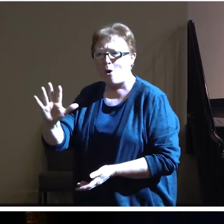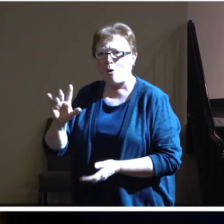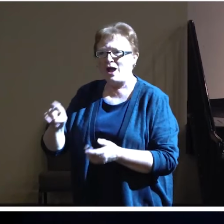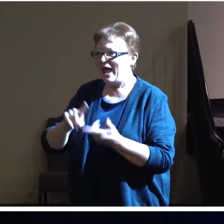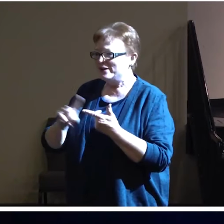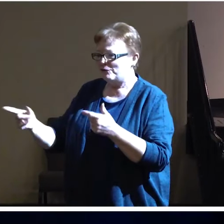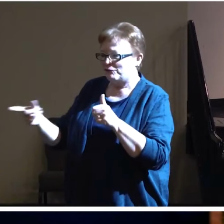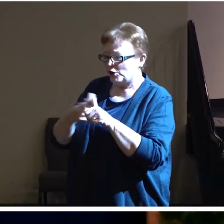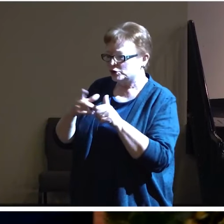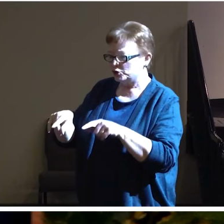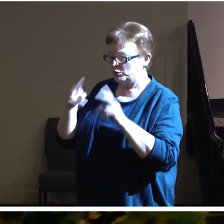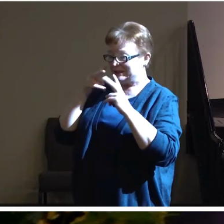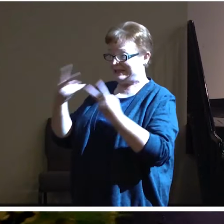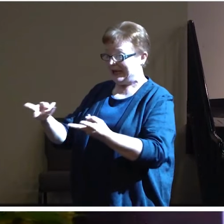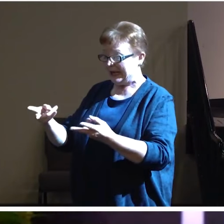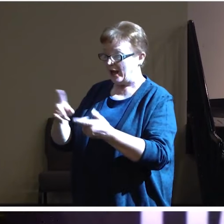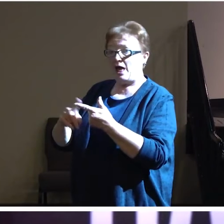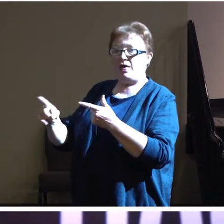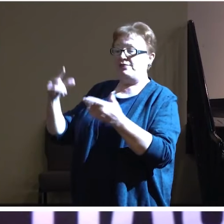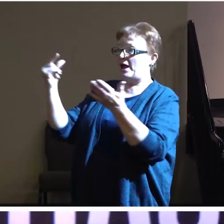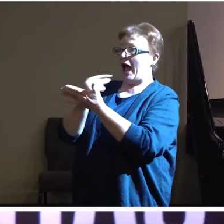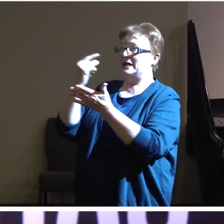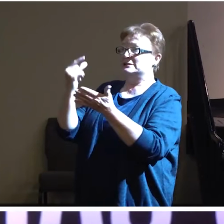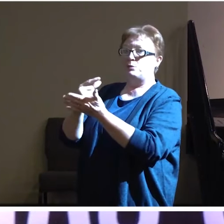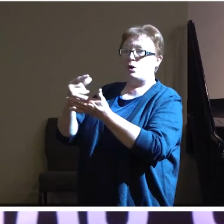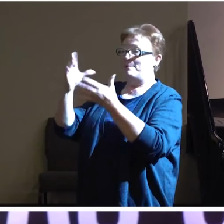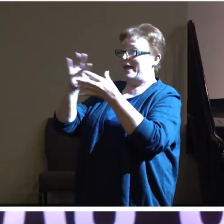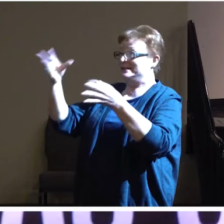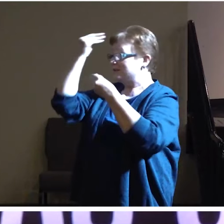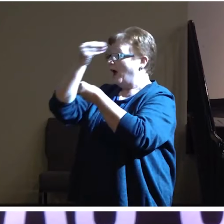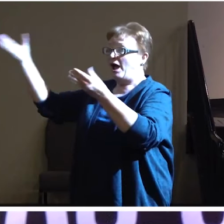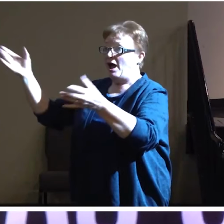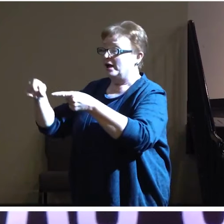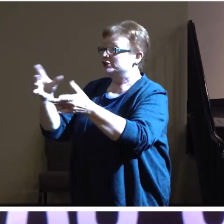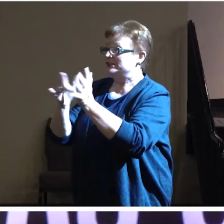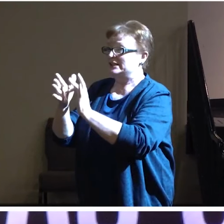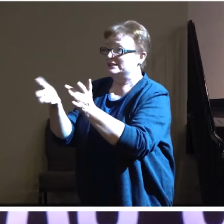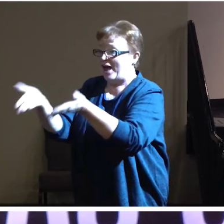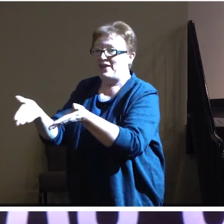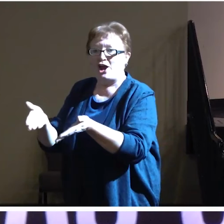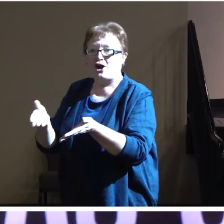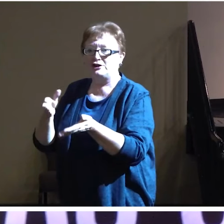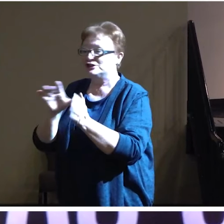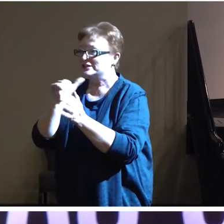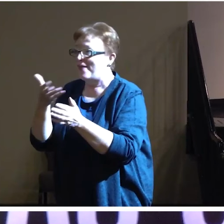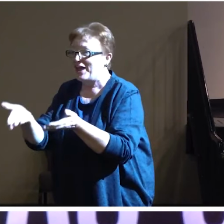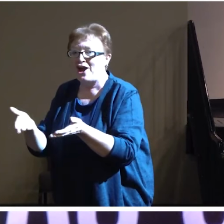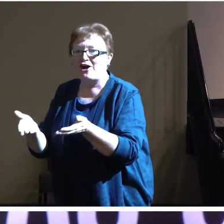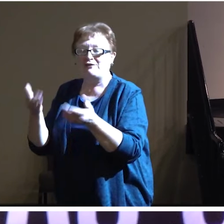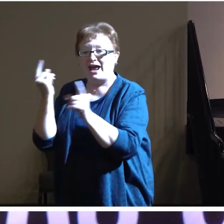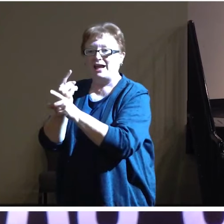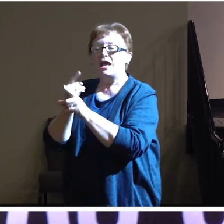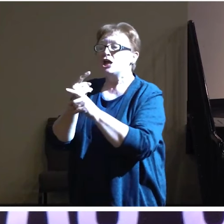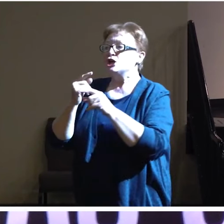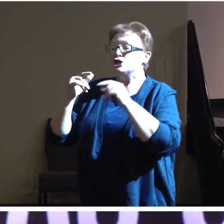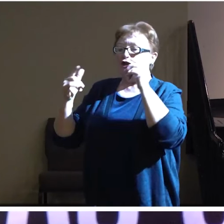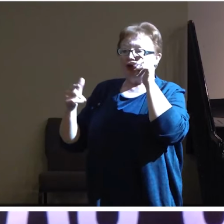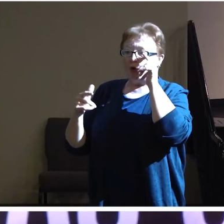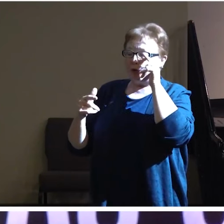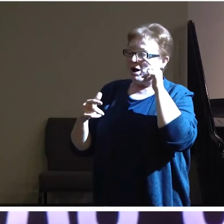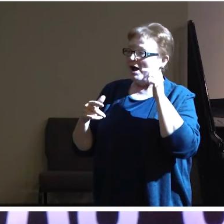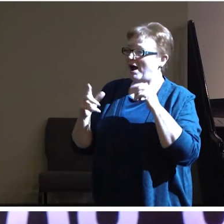herald the gospel message. And so the Bible tells us in Luke chapter 24, verses 1 to 3,